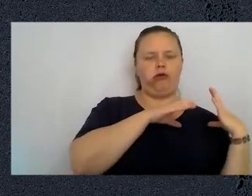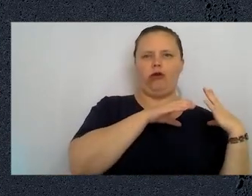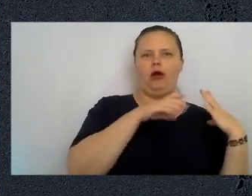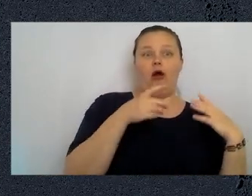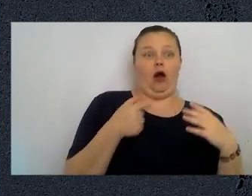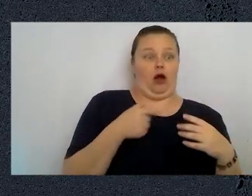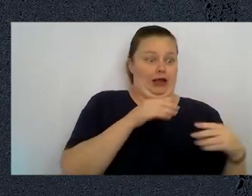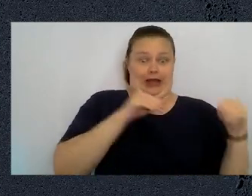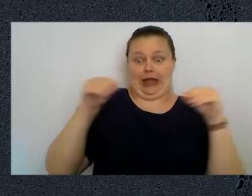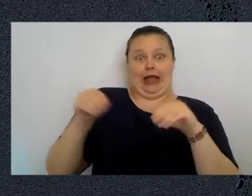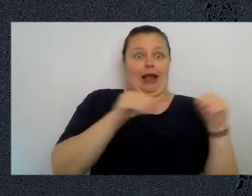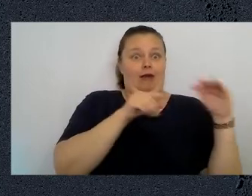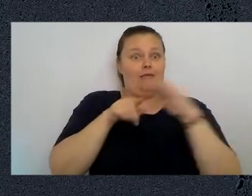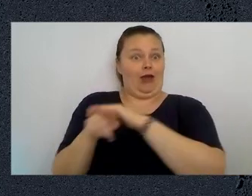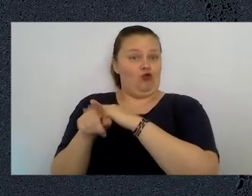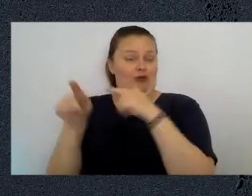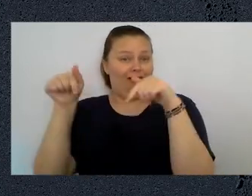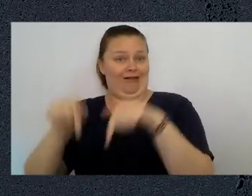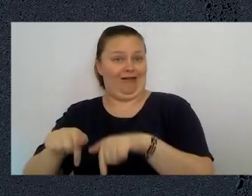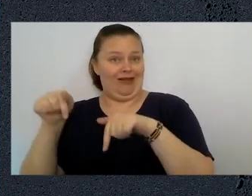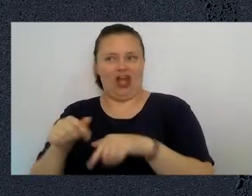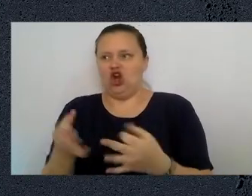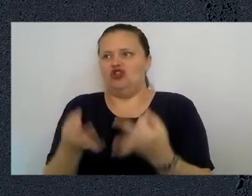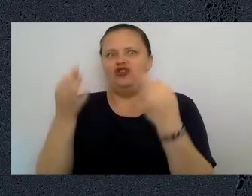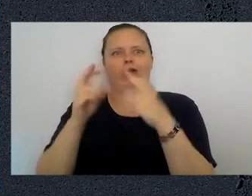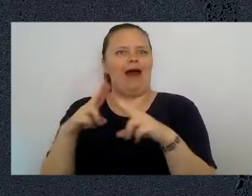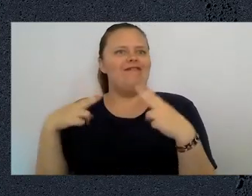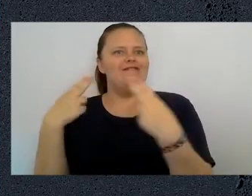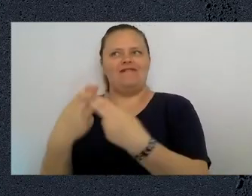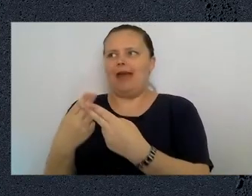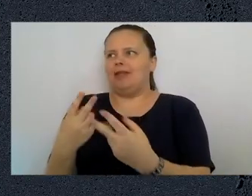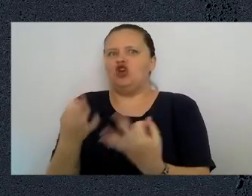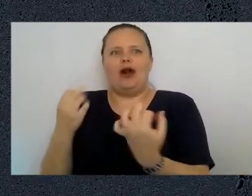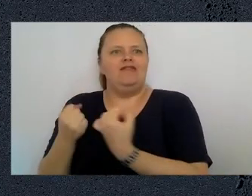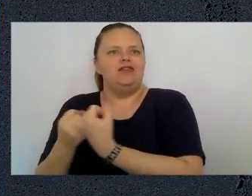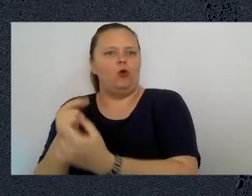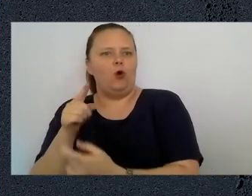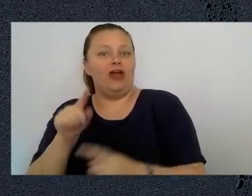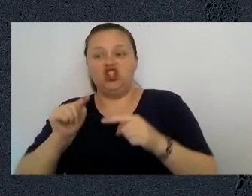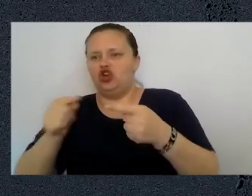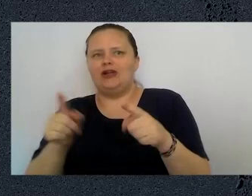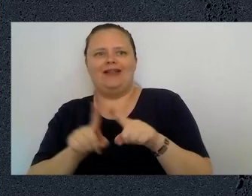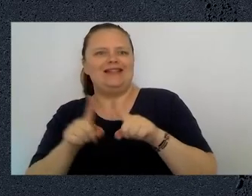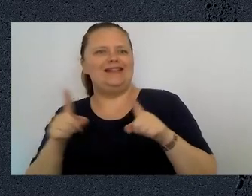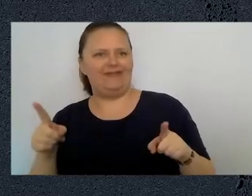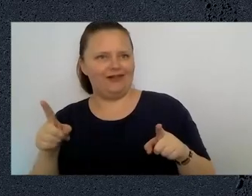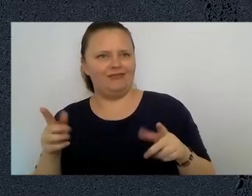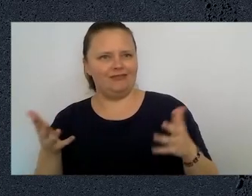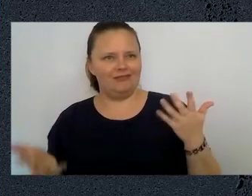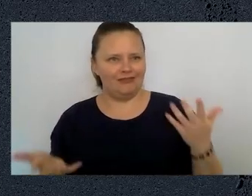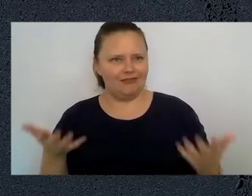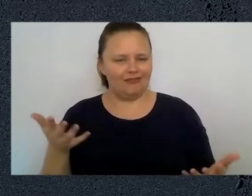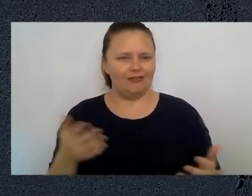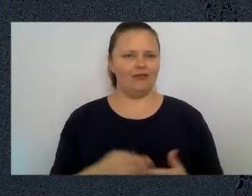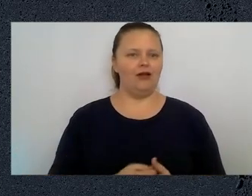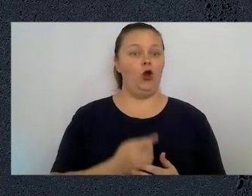have the friends to support you, to support your growing family, the challenges are very different. Mm-hmm. So that's